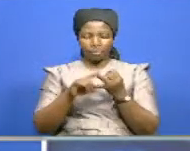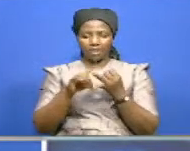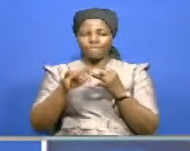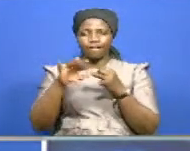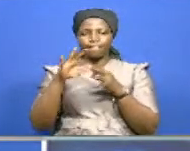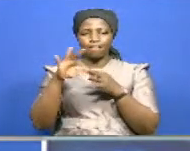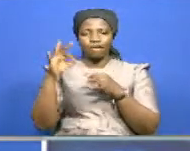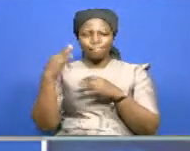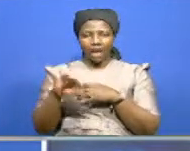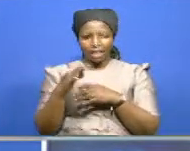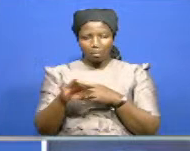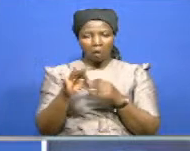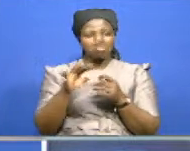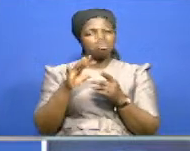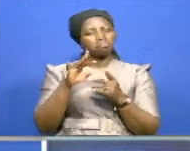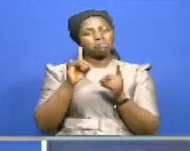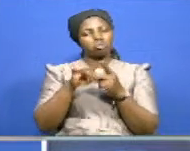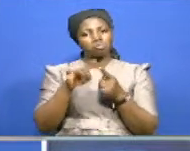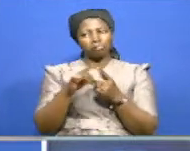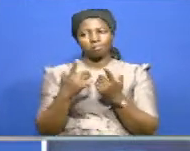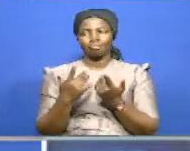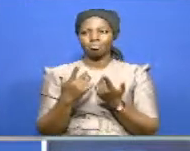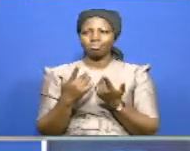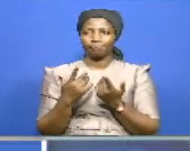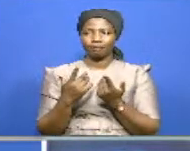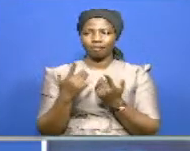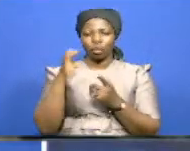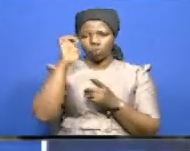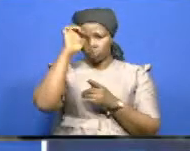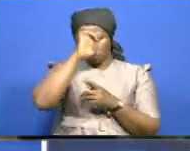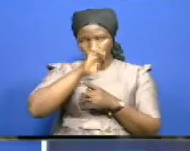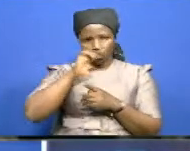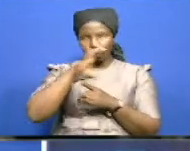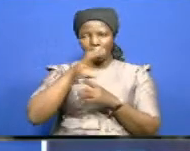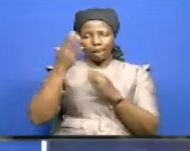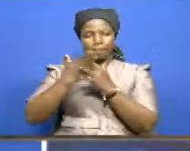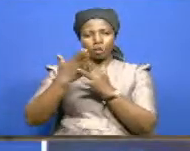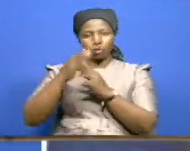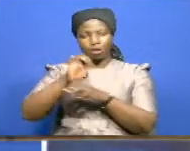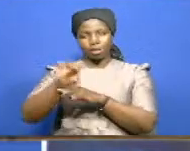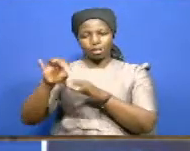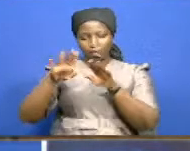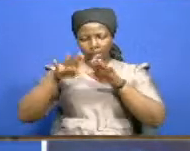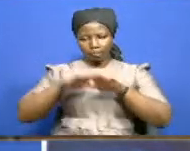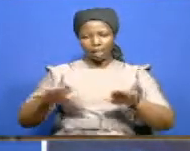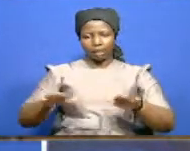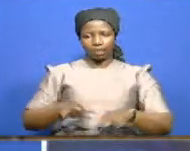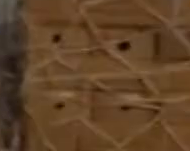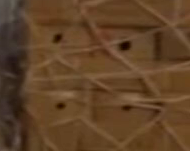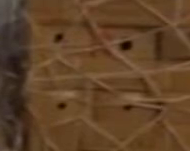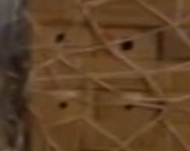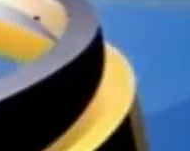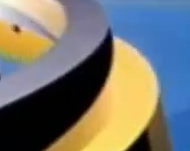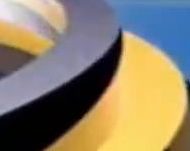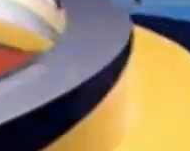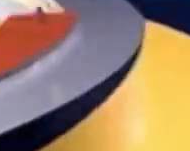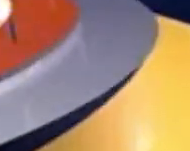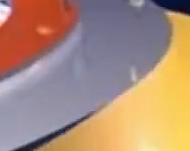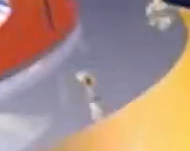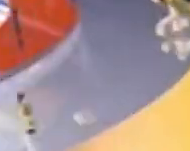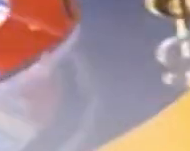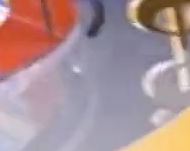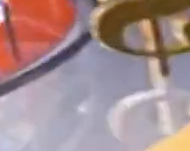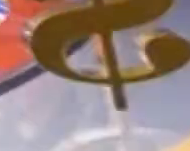meat to the Middle East and Europe markets. Betty Kiptum, Channel 1 Business.